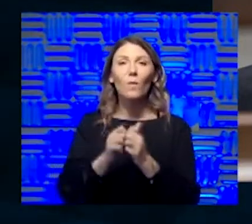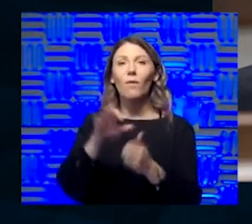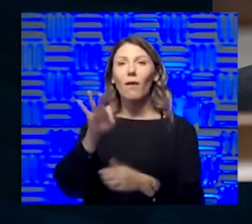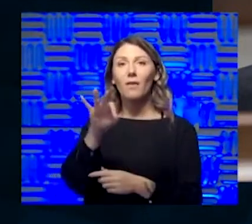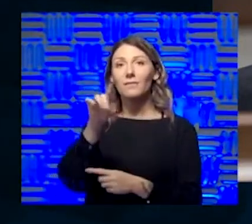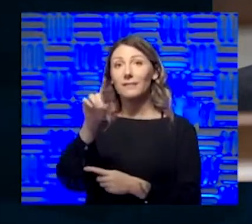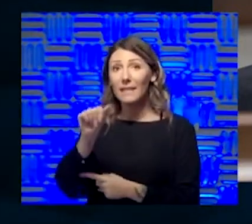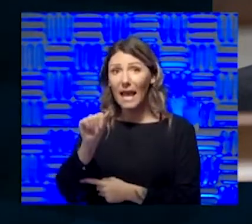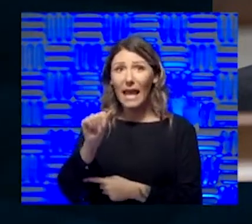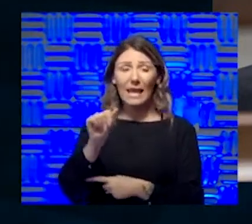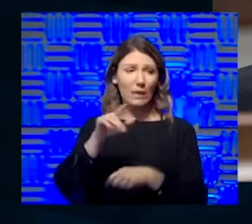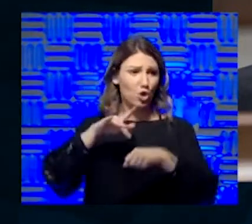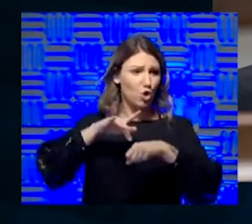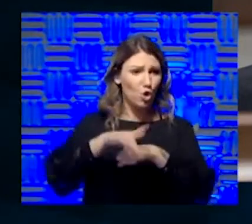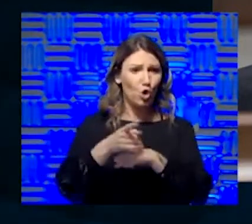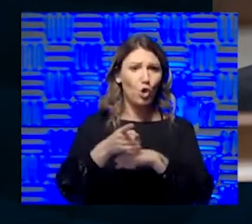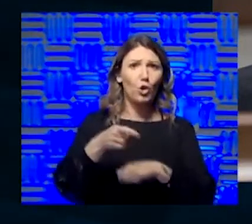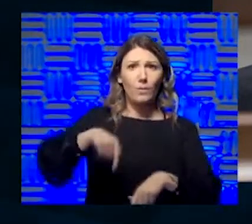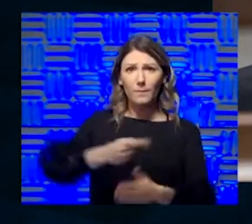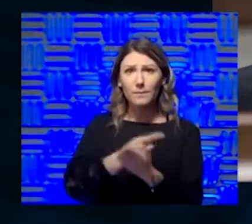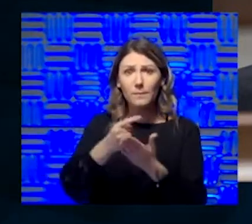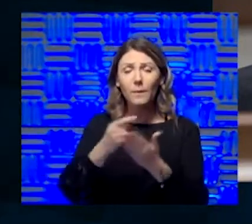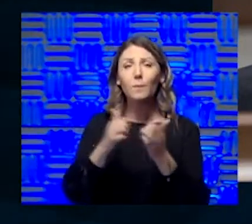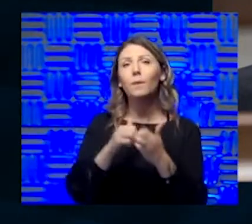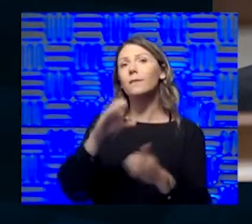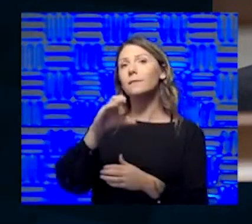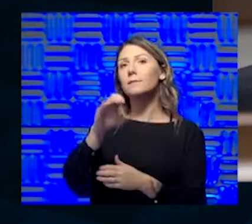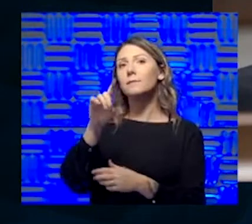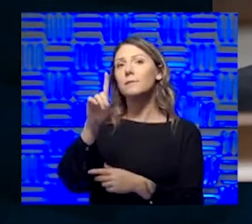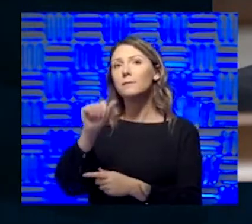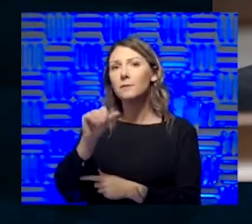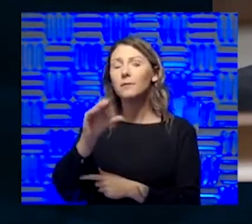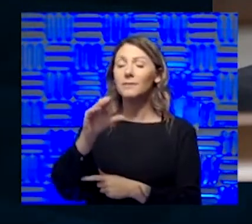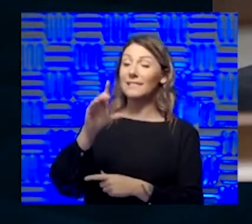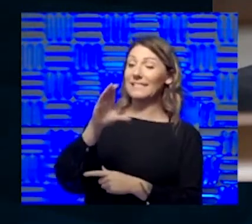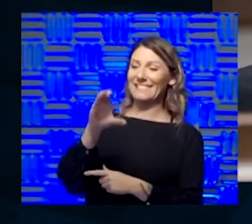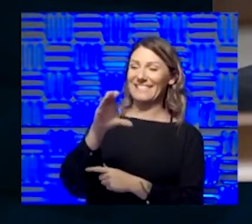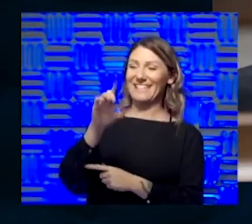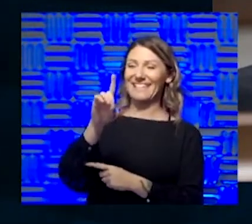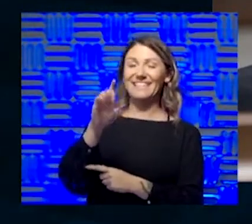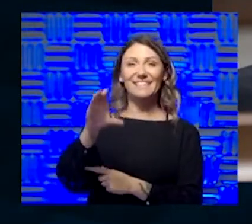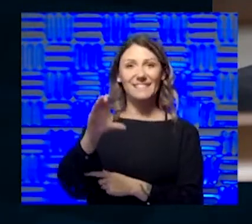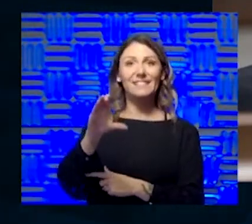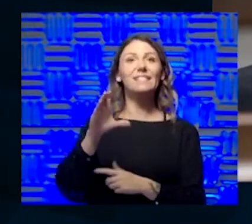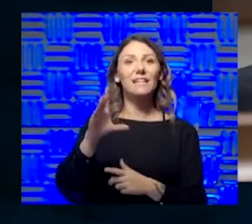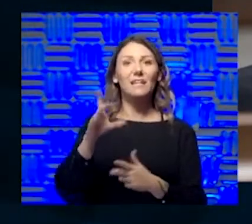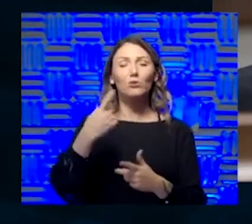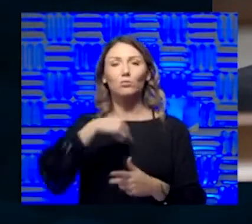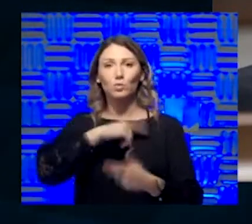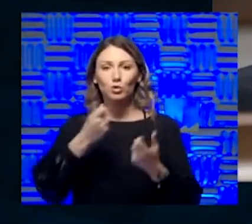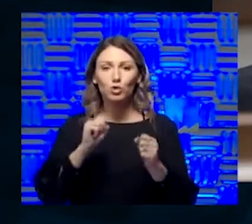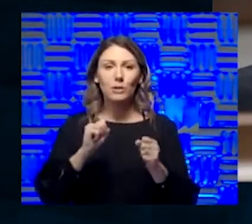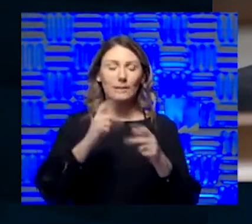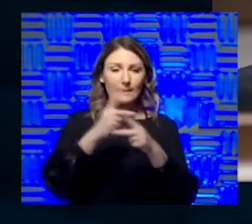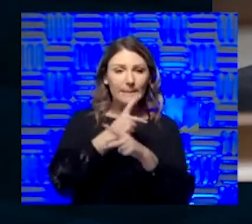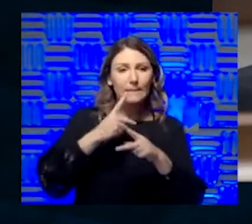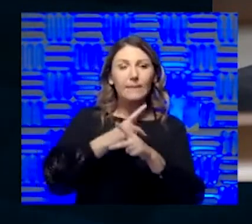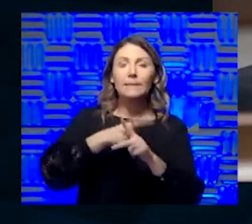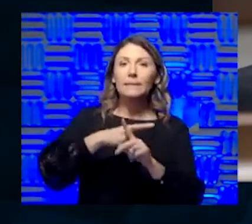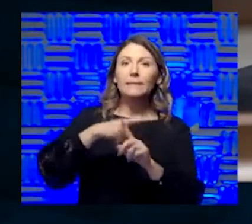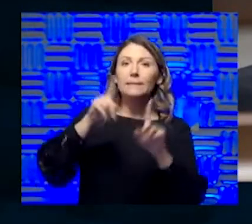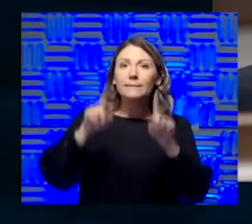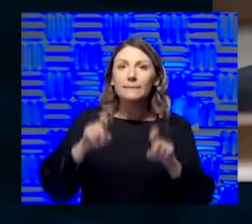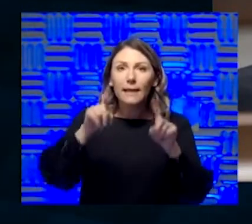in the week with CDC. We are trying to get the testing protocols and, more importantly, the testing availability